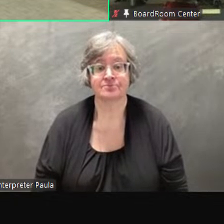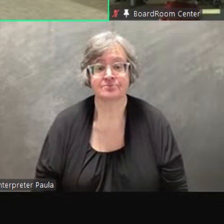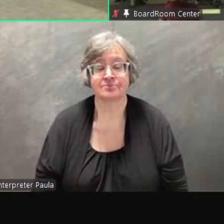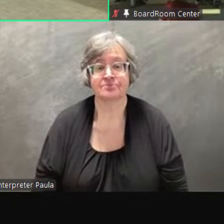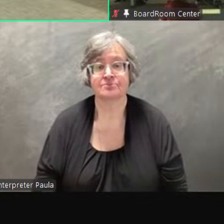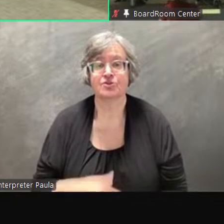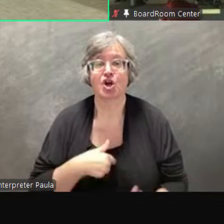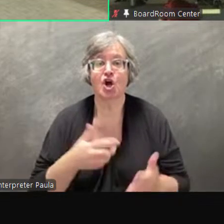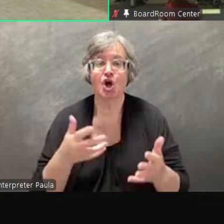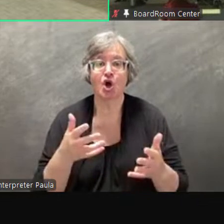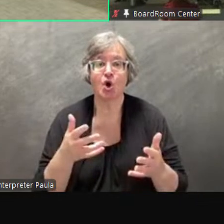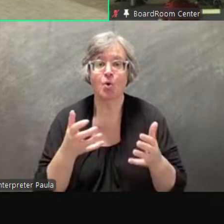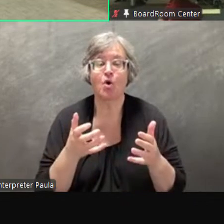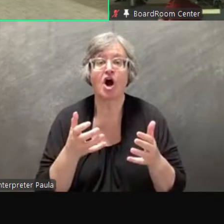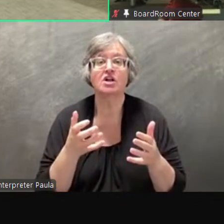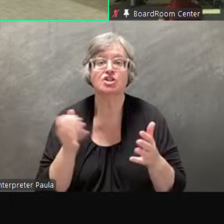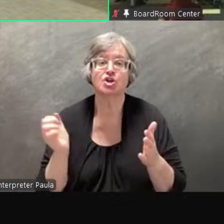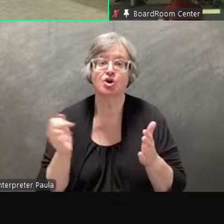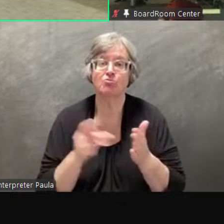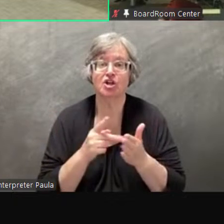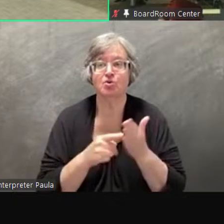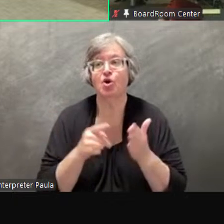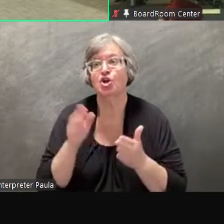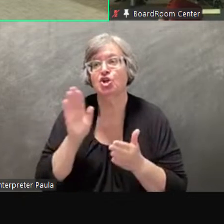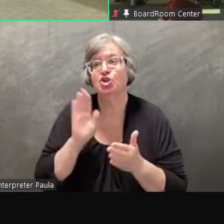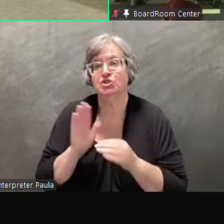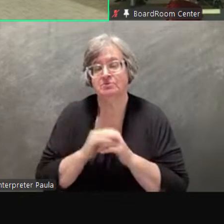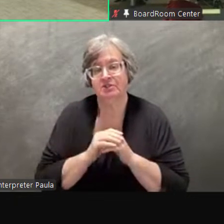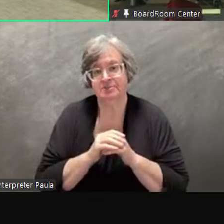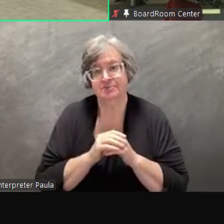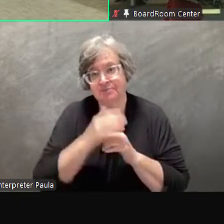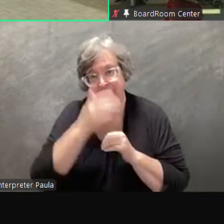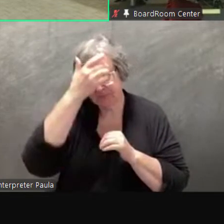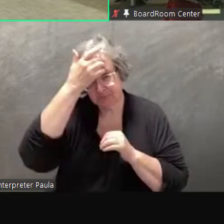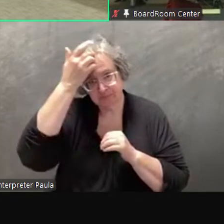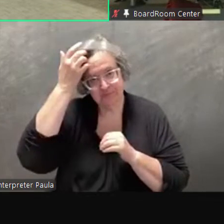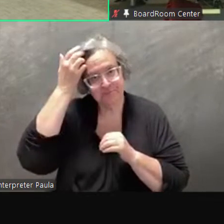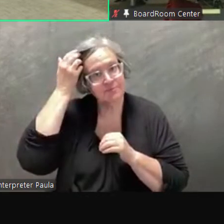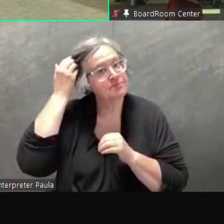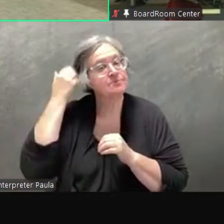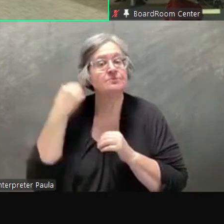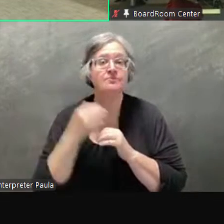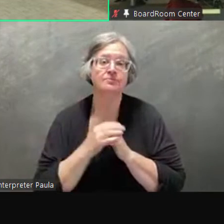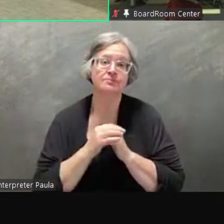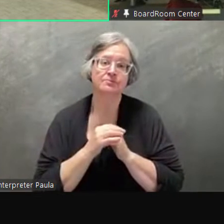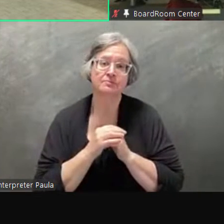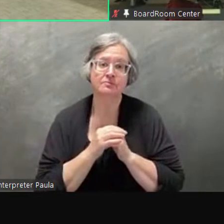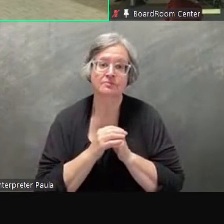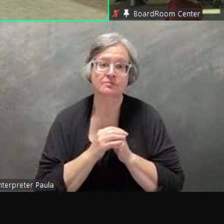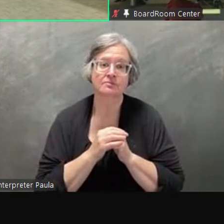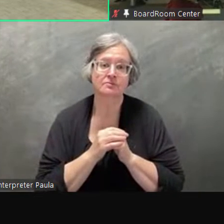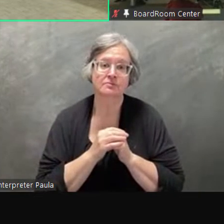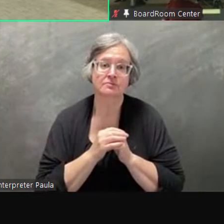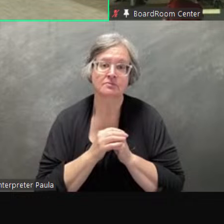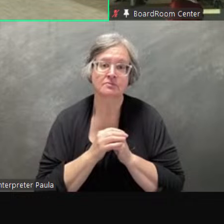I would like it restored to what it used to be. And